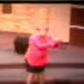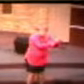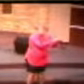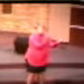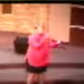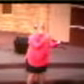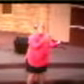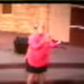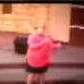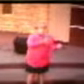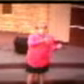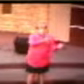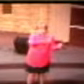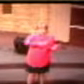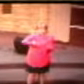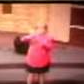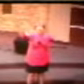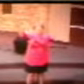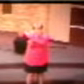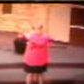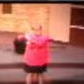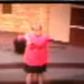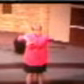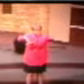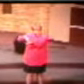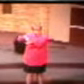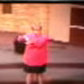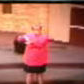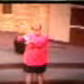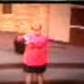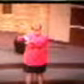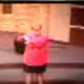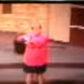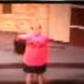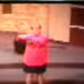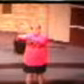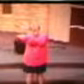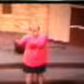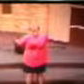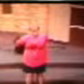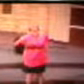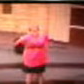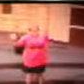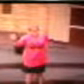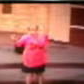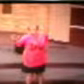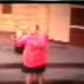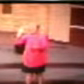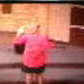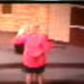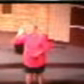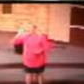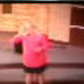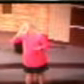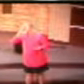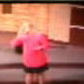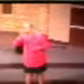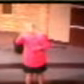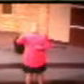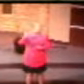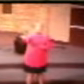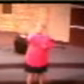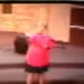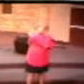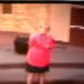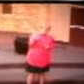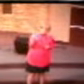And they went and they stood at Don's bus at the gate there, and they hollered at Don, and Don came out, and he was